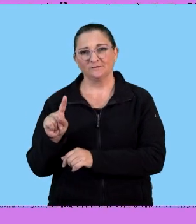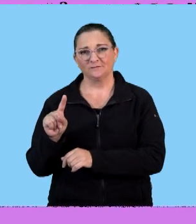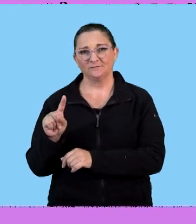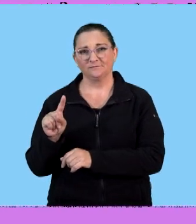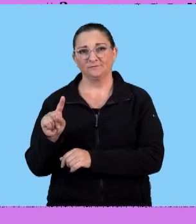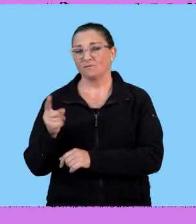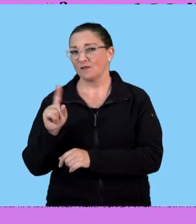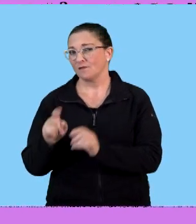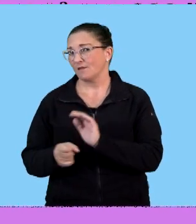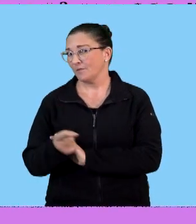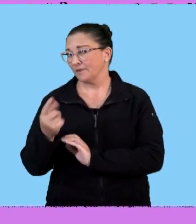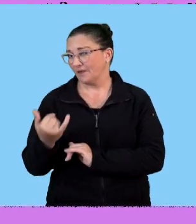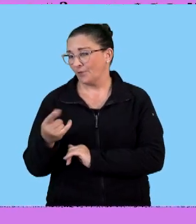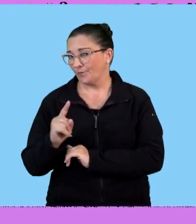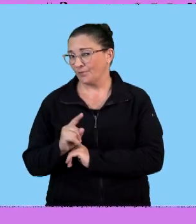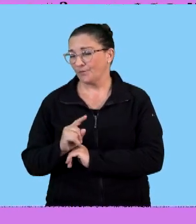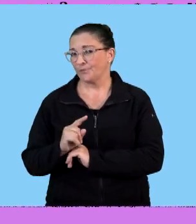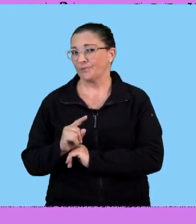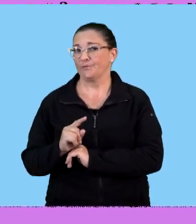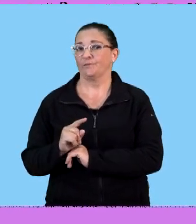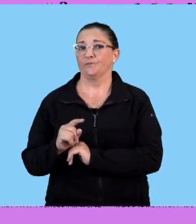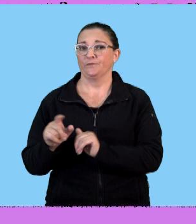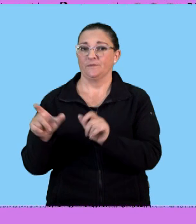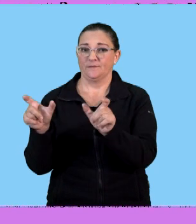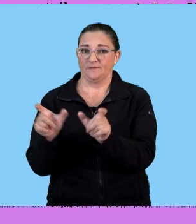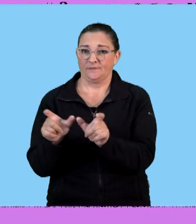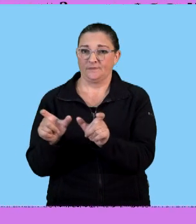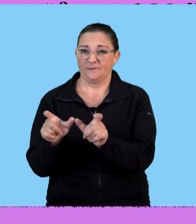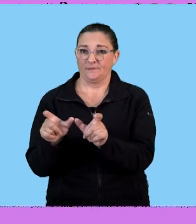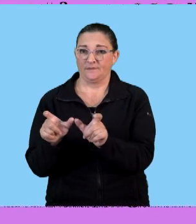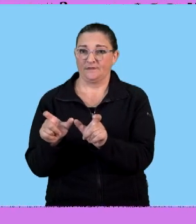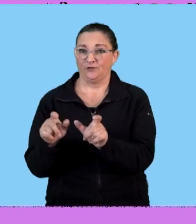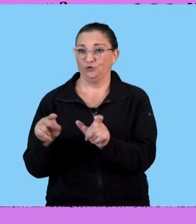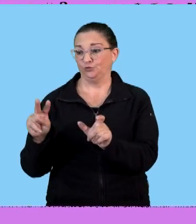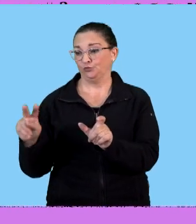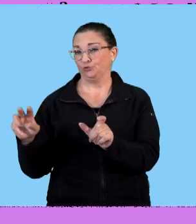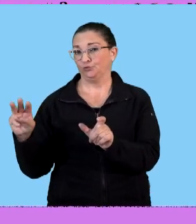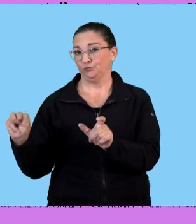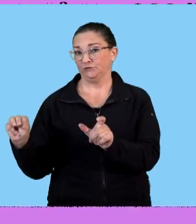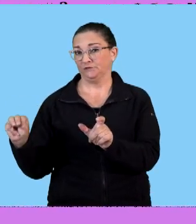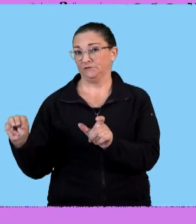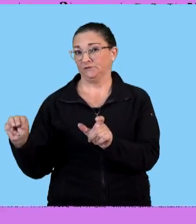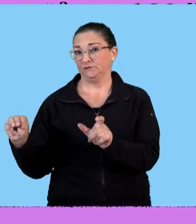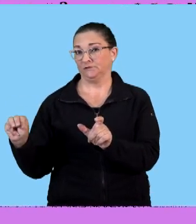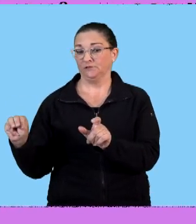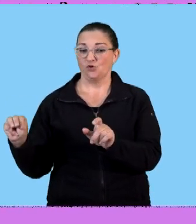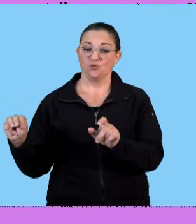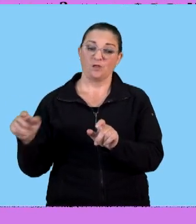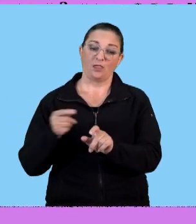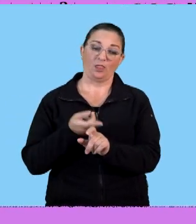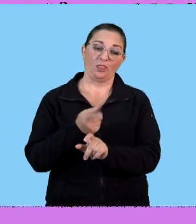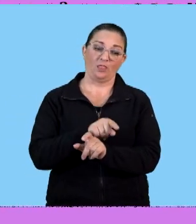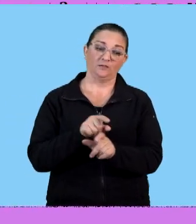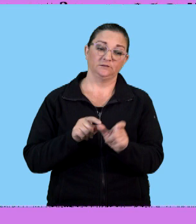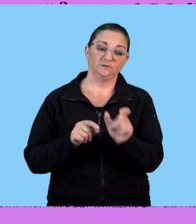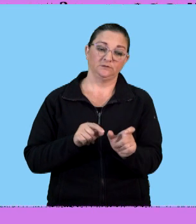basically, what will happen now? So there we have, it's 2 on this side from the swimming pool